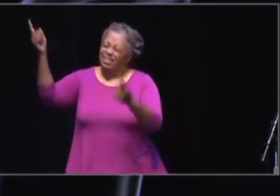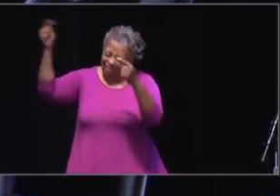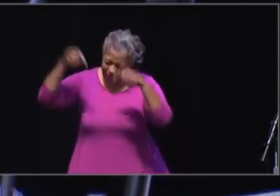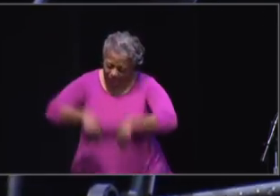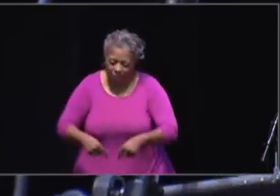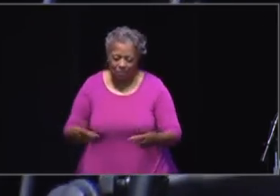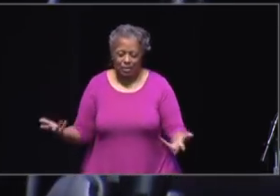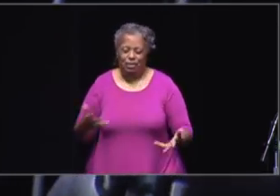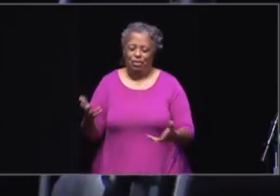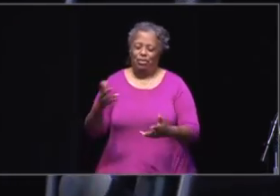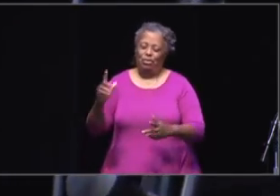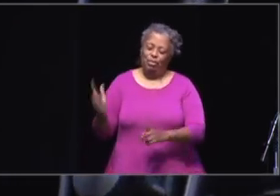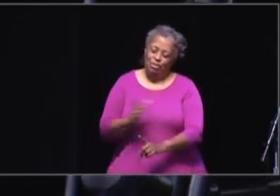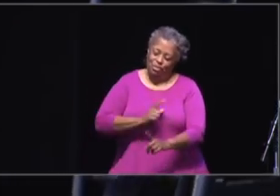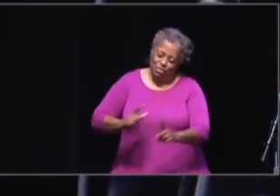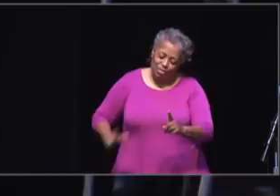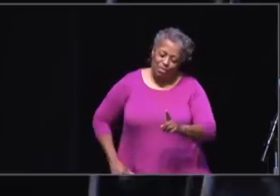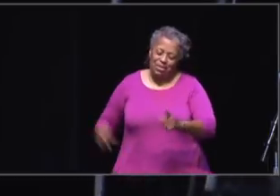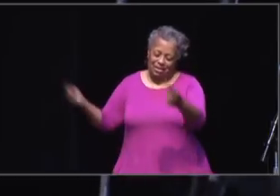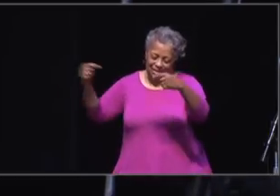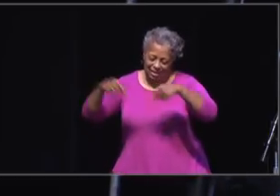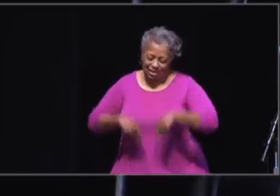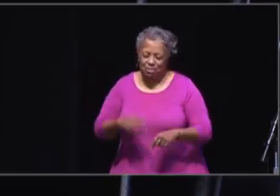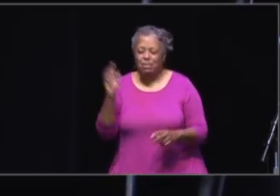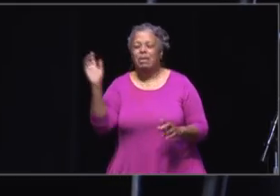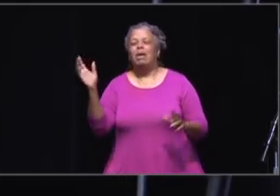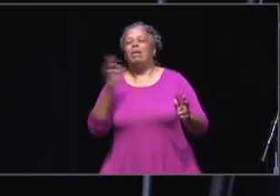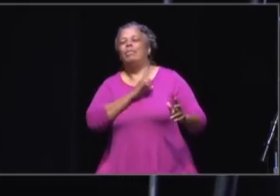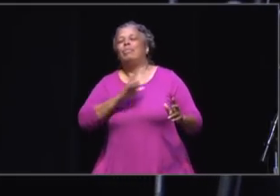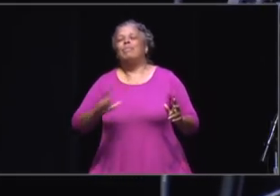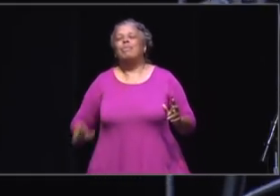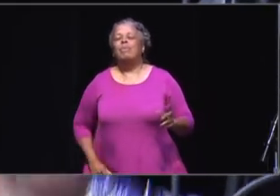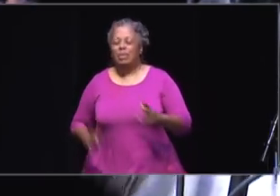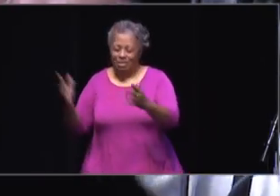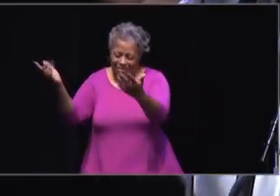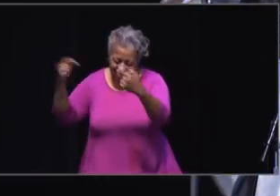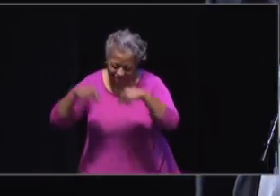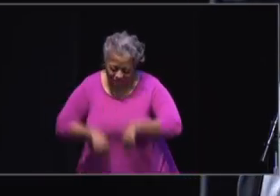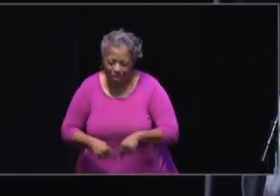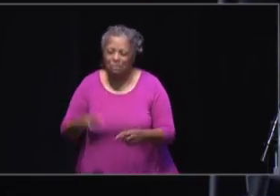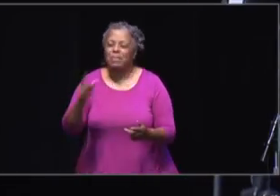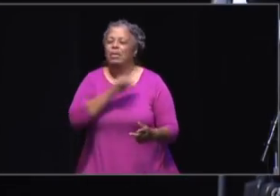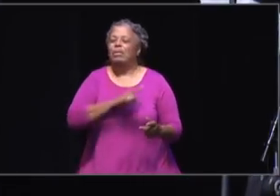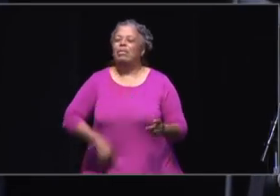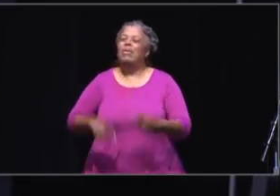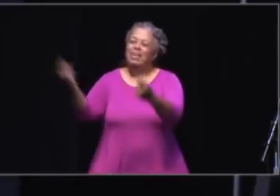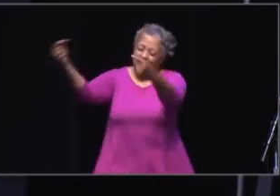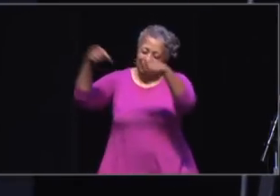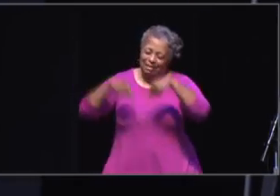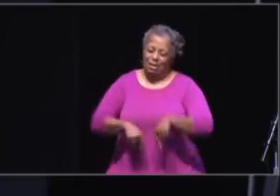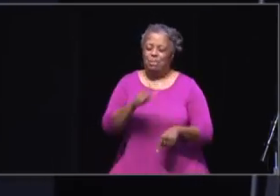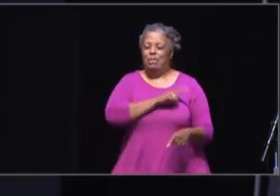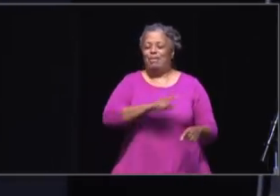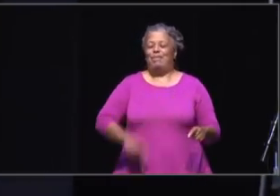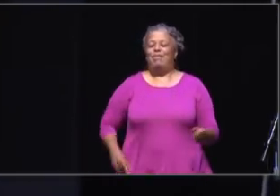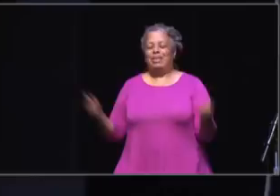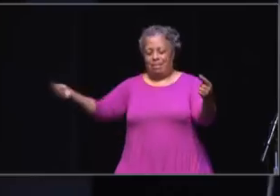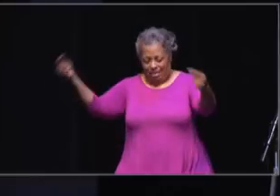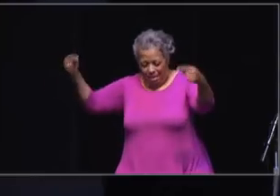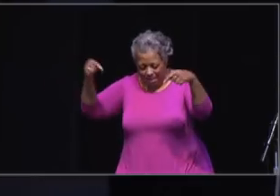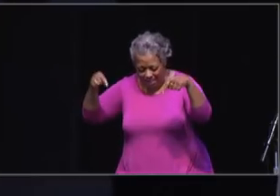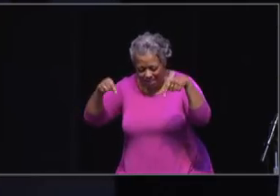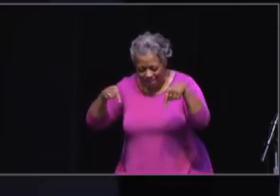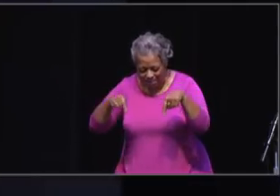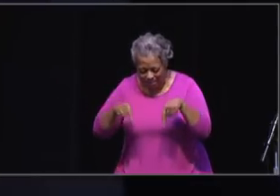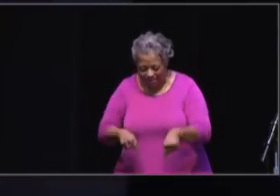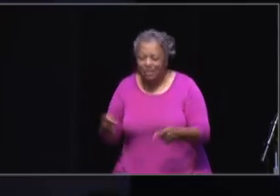Kumbaya, mala, kumbaya, oh Lord, kumbaya, oh Lord, kumbaya, oh Lord,